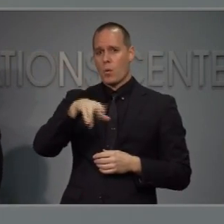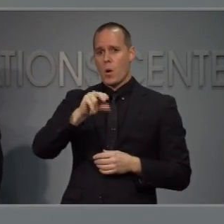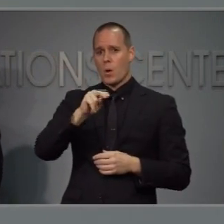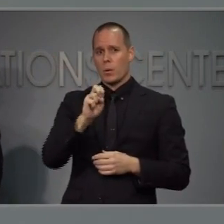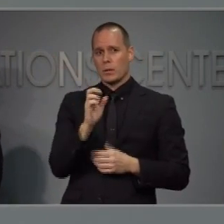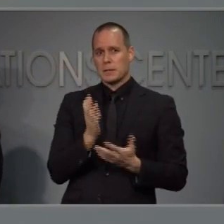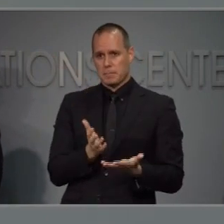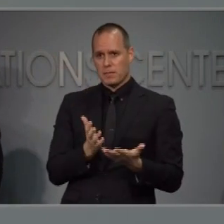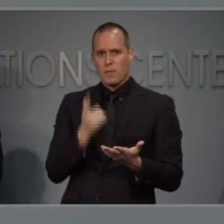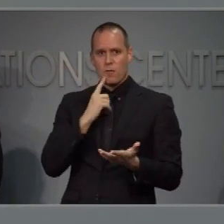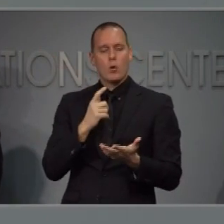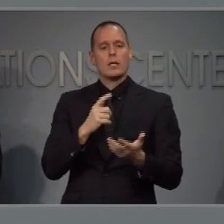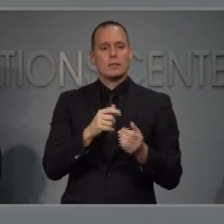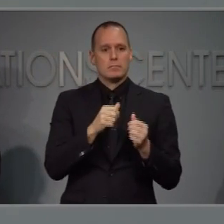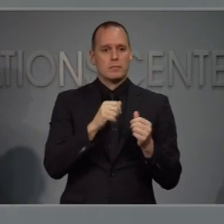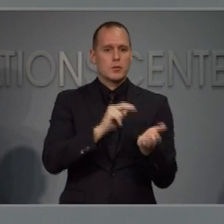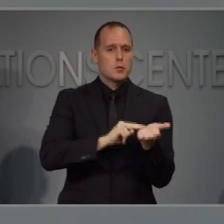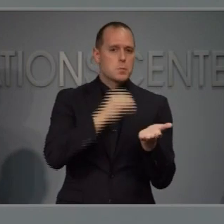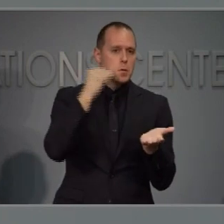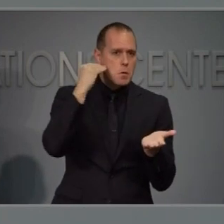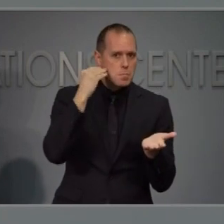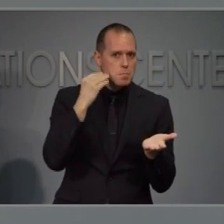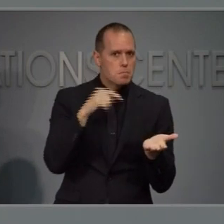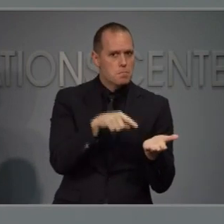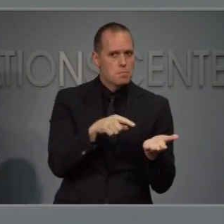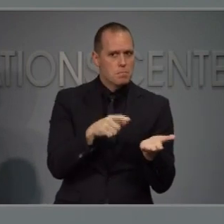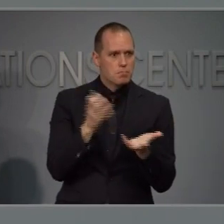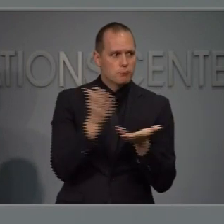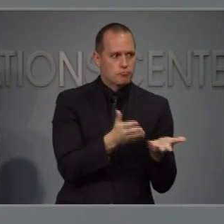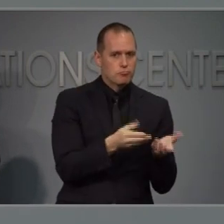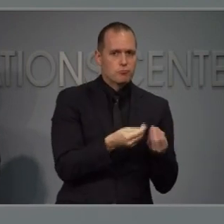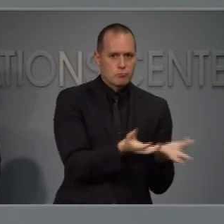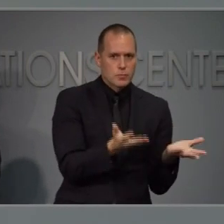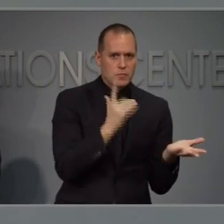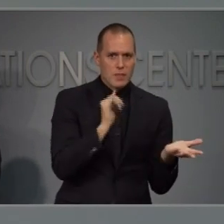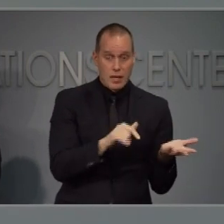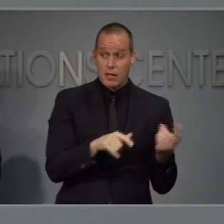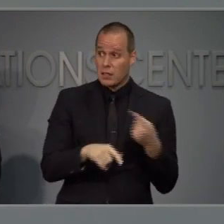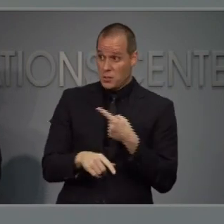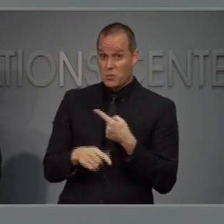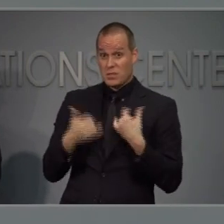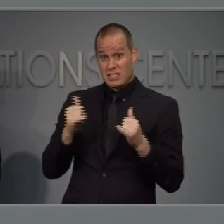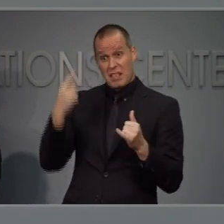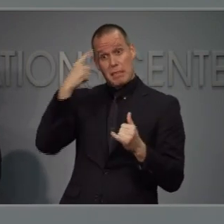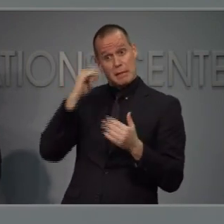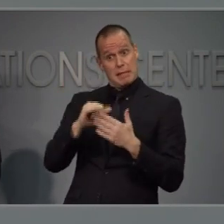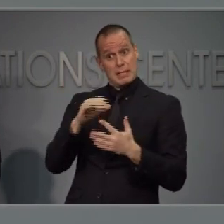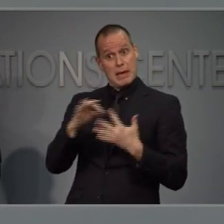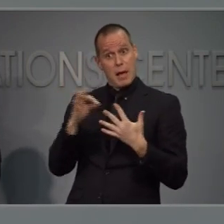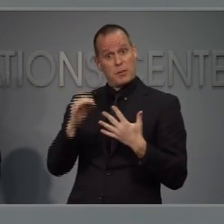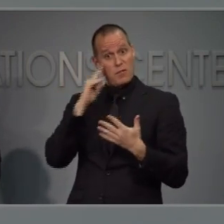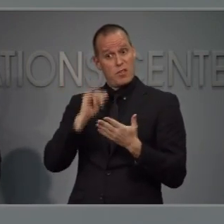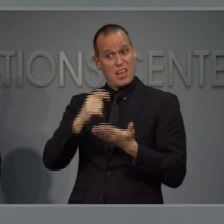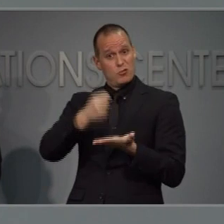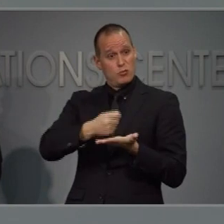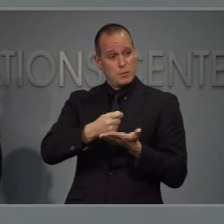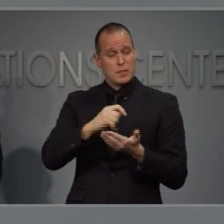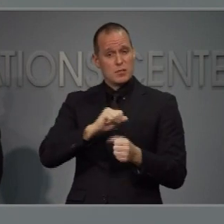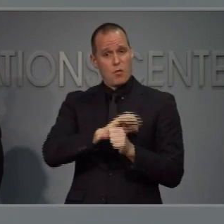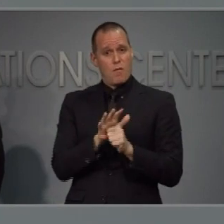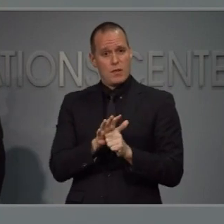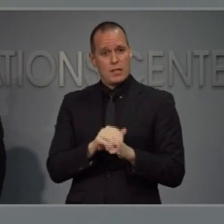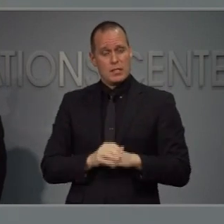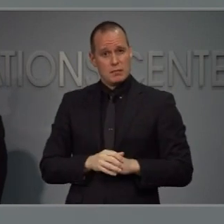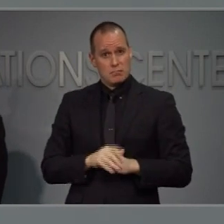new FDA guidance released today, are you still recommending this as an option for COVID-19 treatment? Thanks for that question. So yes,